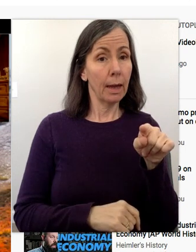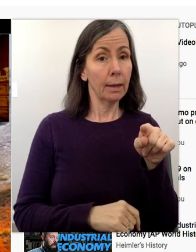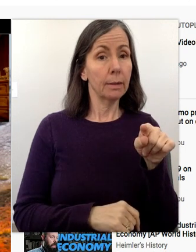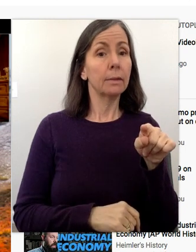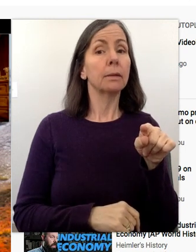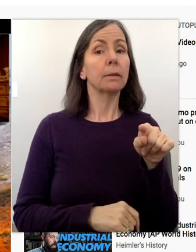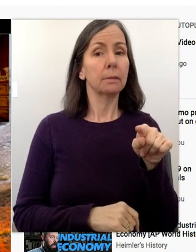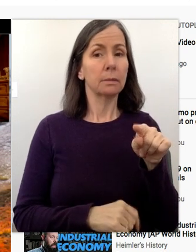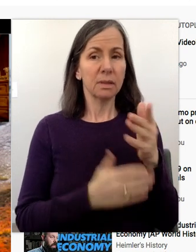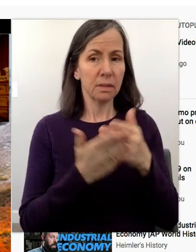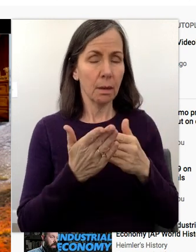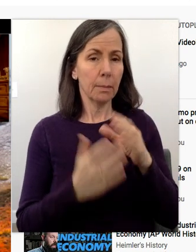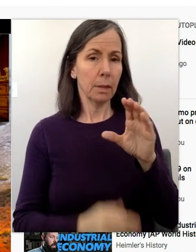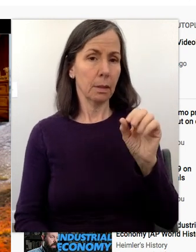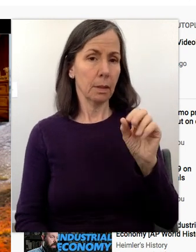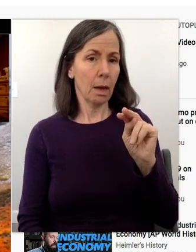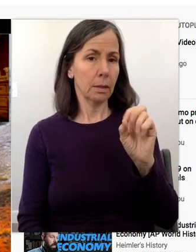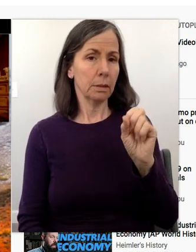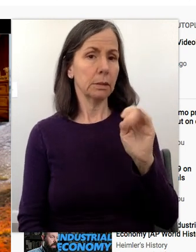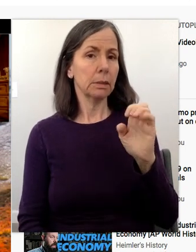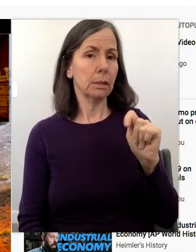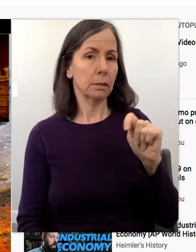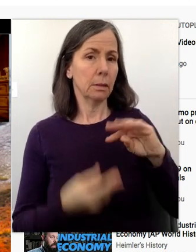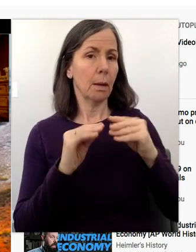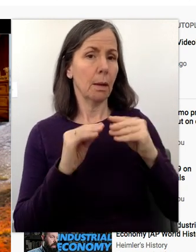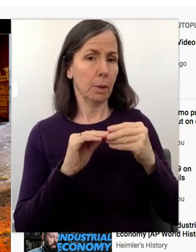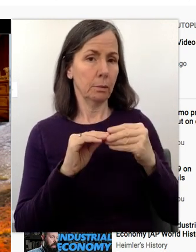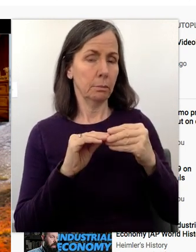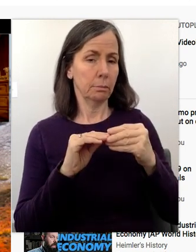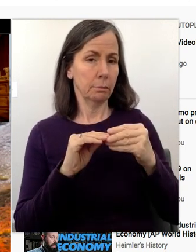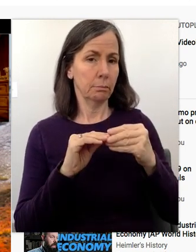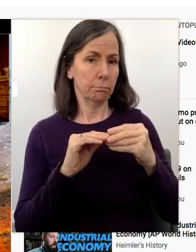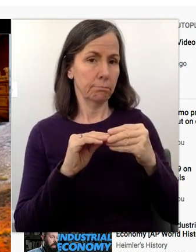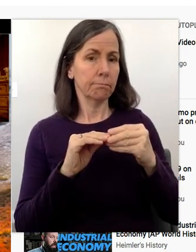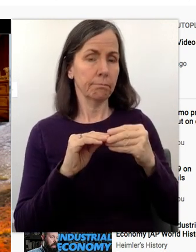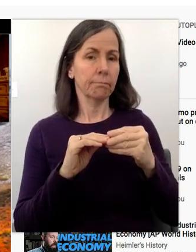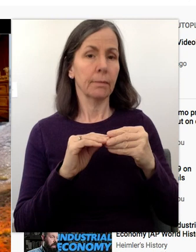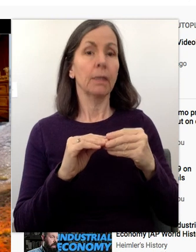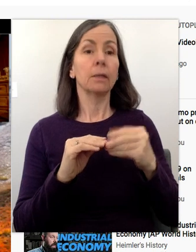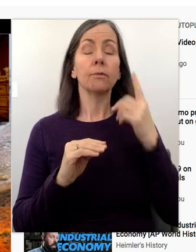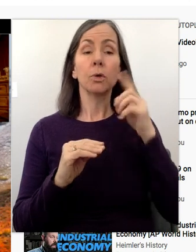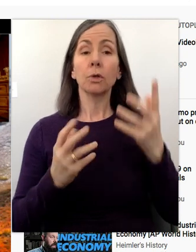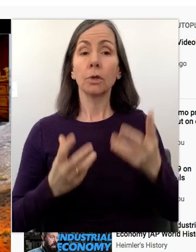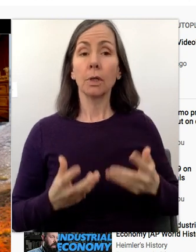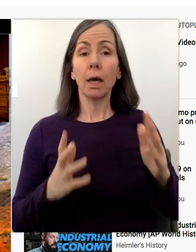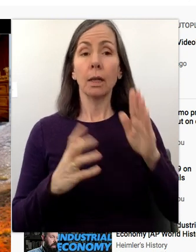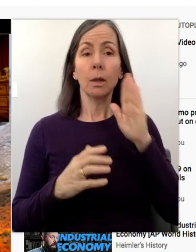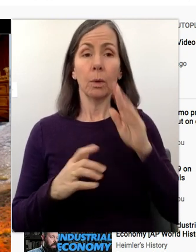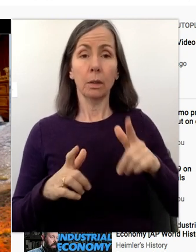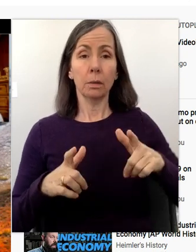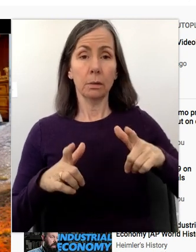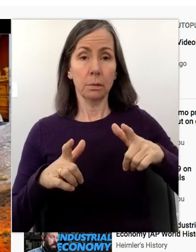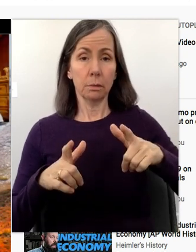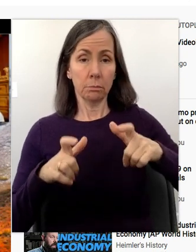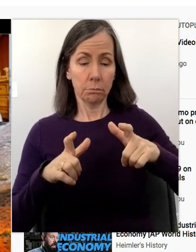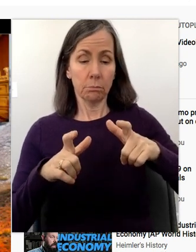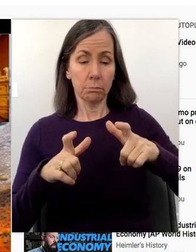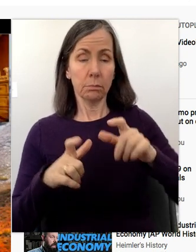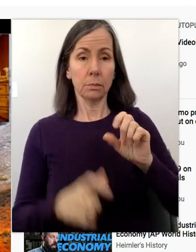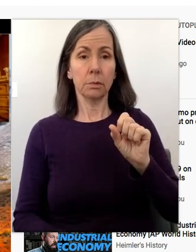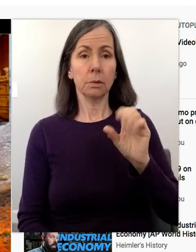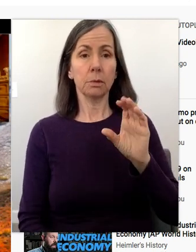Okay, so to finish, I'm going to take a screenshot. So to take